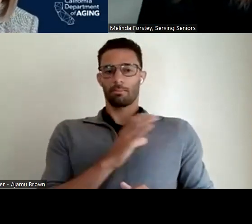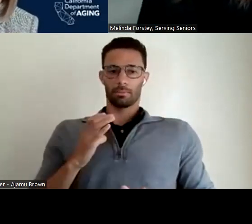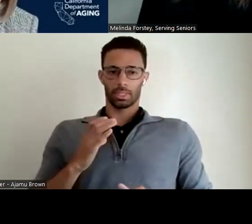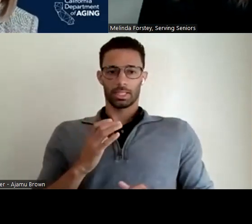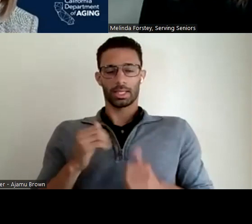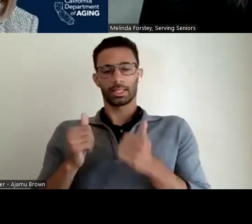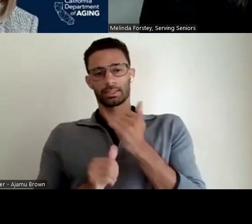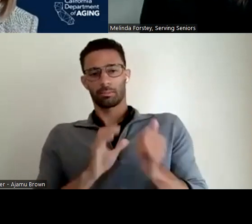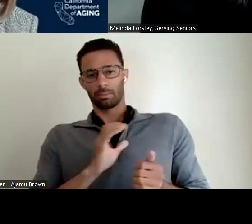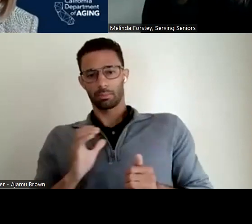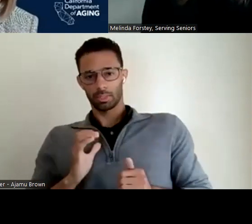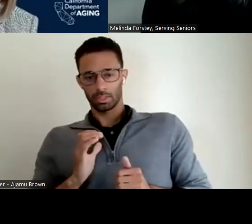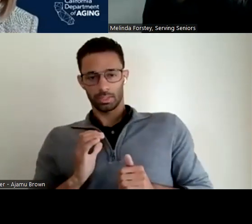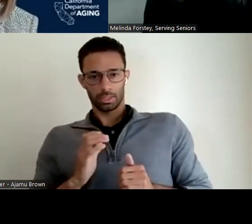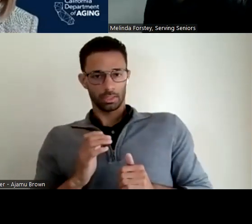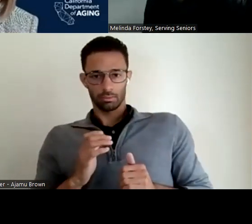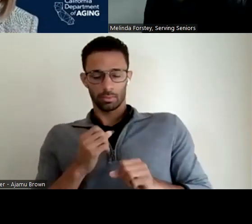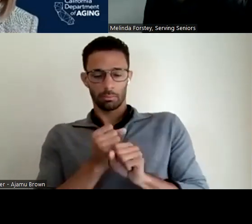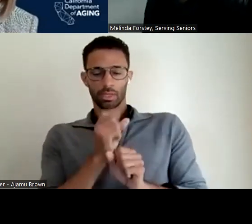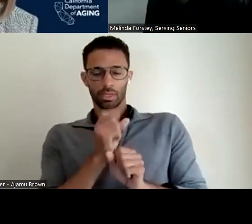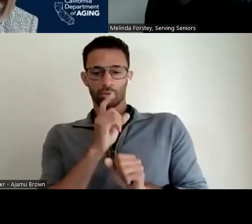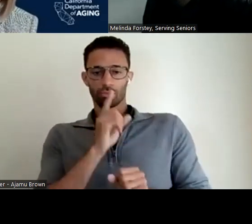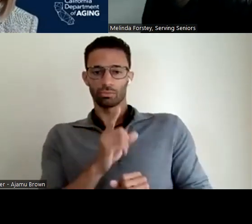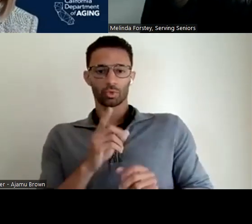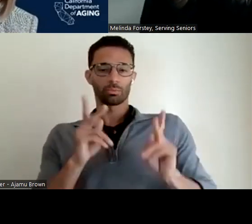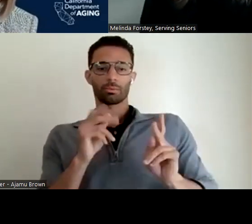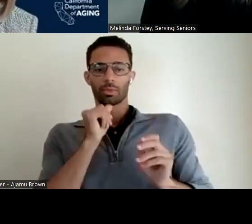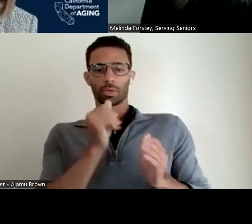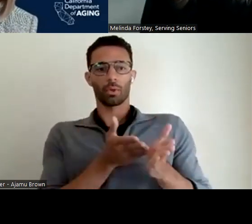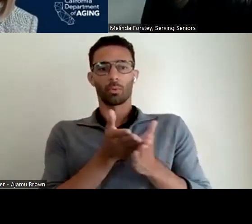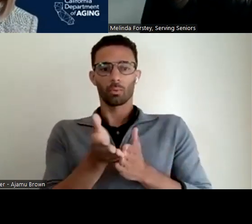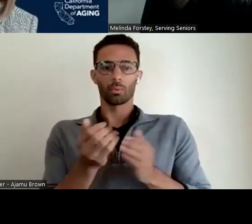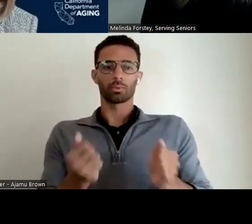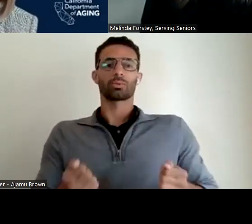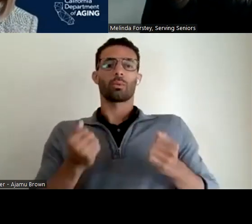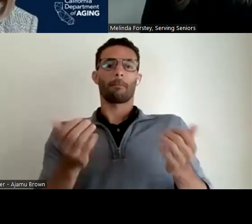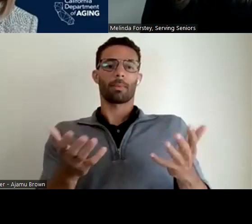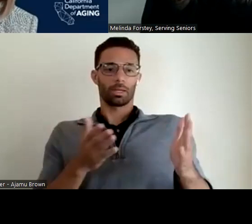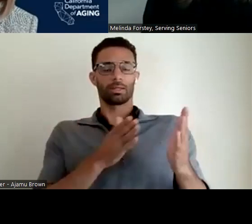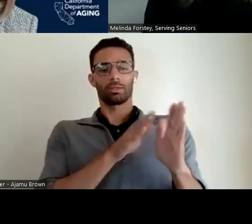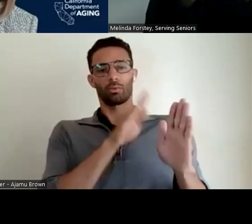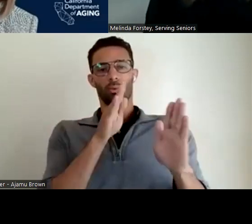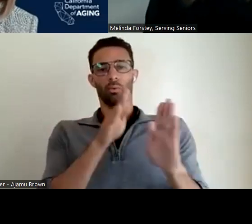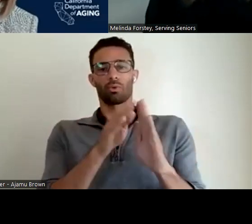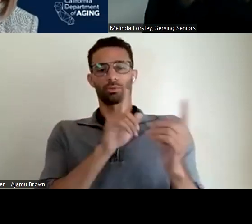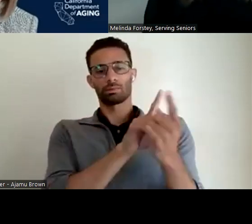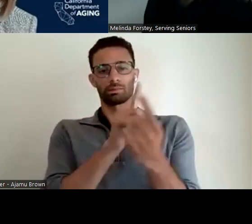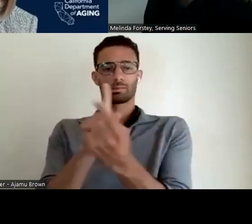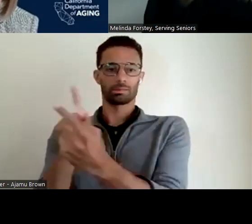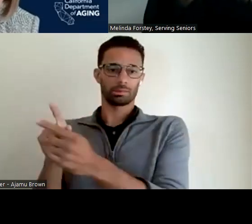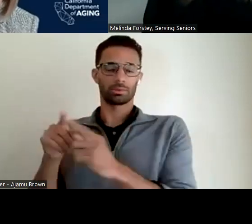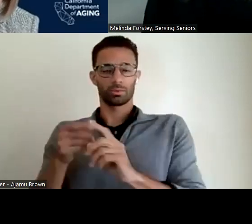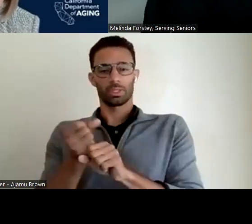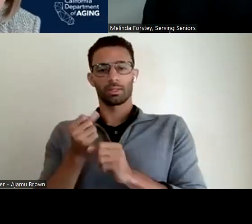that people are not going through so many doors. It was a big priority with the master plan. And then Melinda and Hannah will work together on the subcommittee